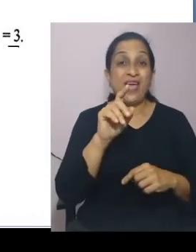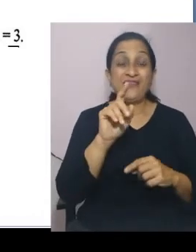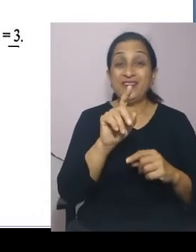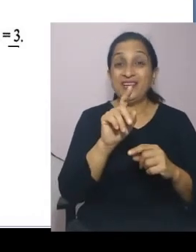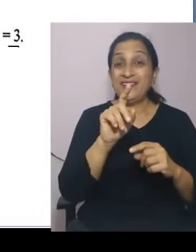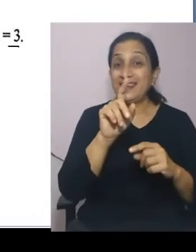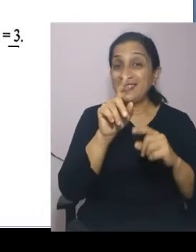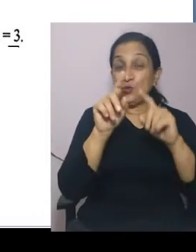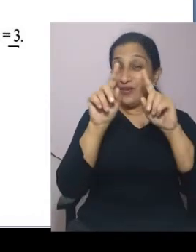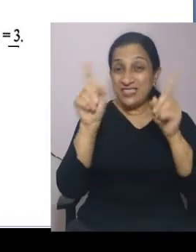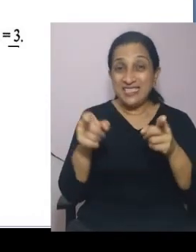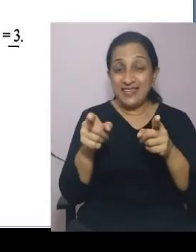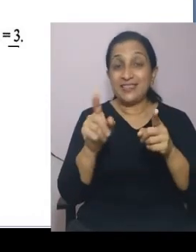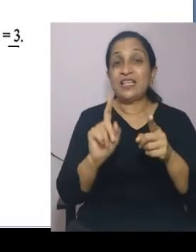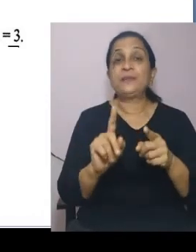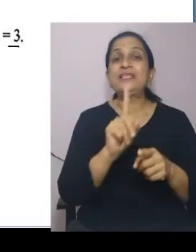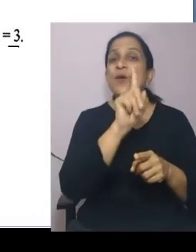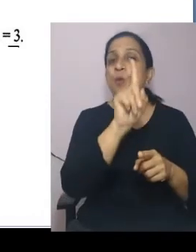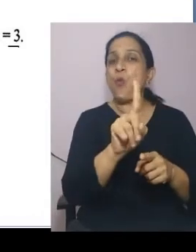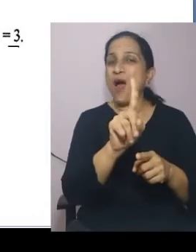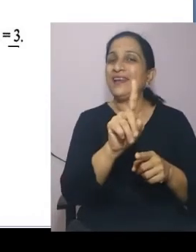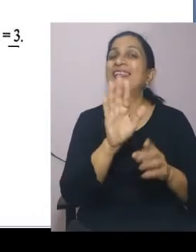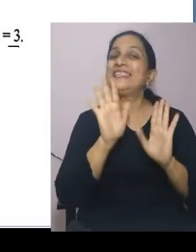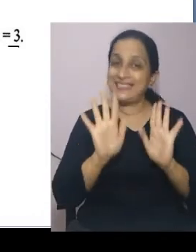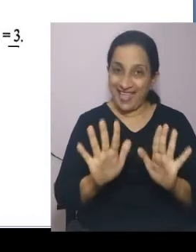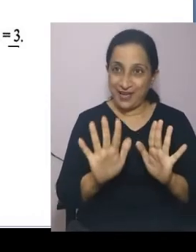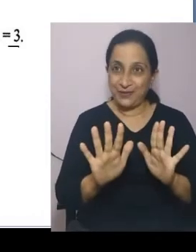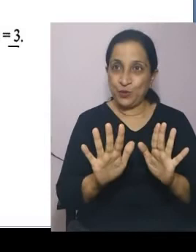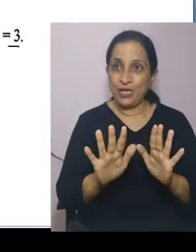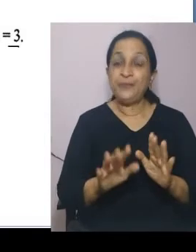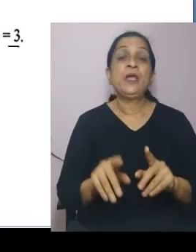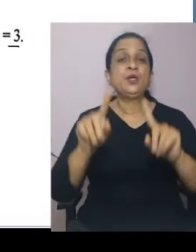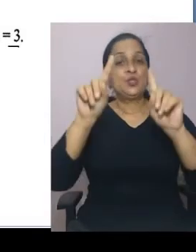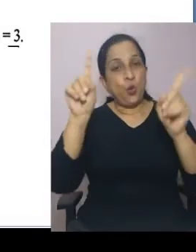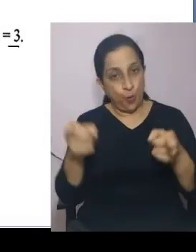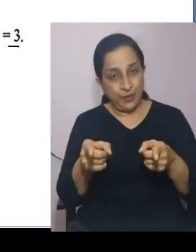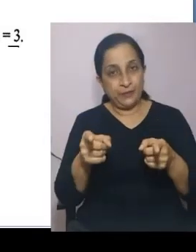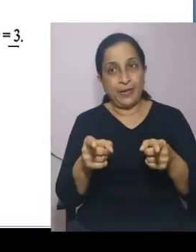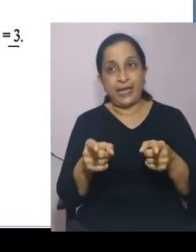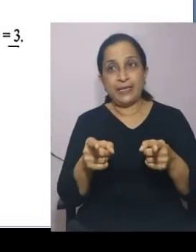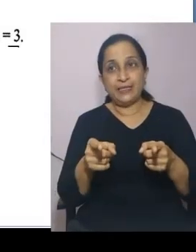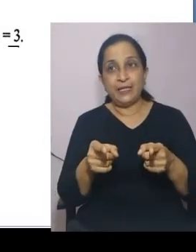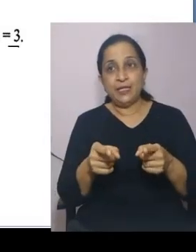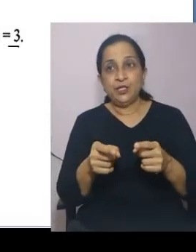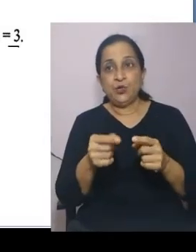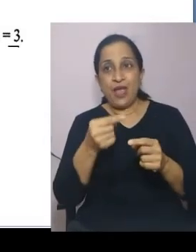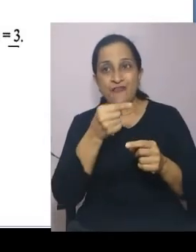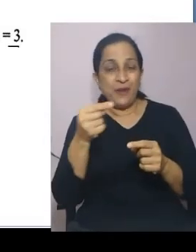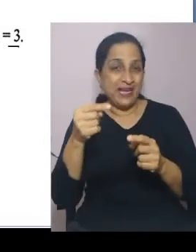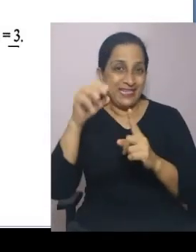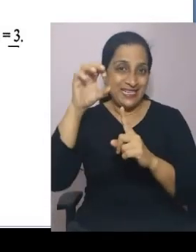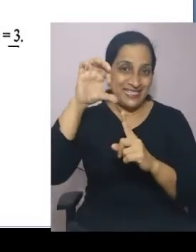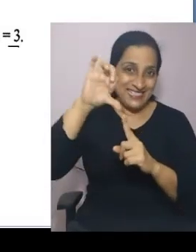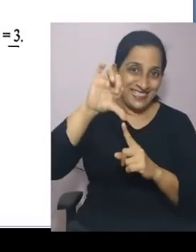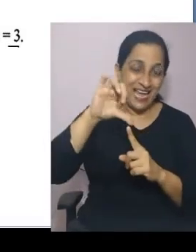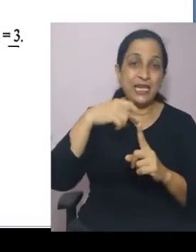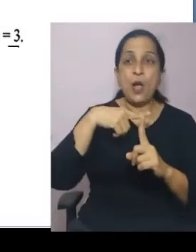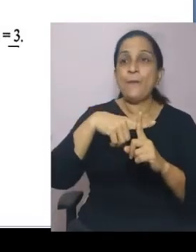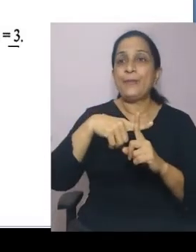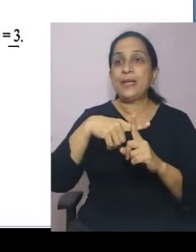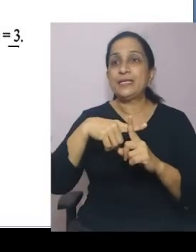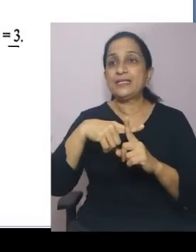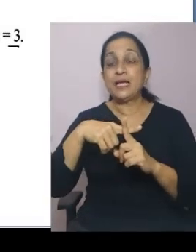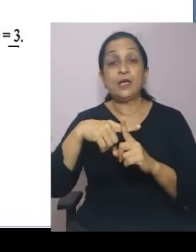1 into 1 is not to be put, no, it doesn't matter at all. Then this one and this one will